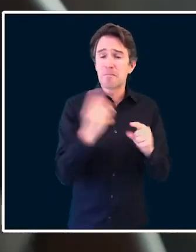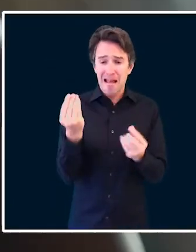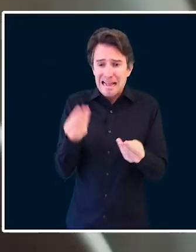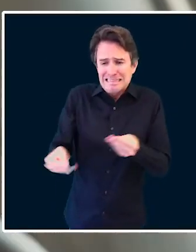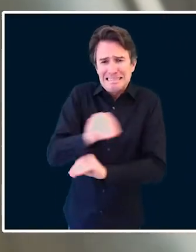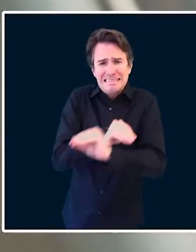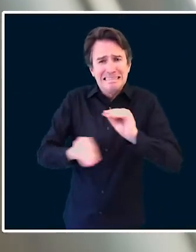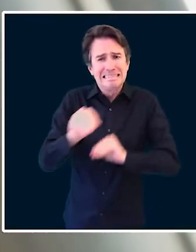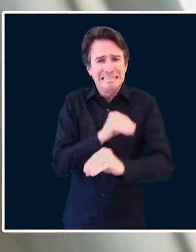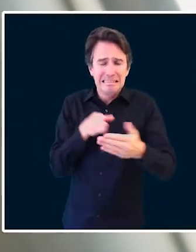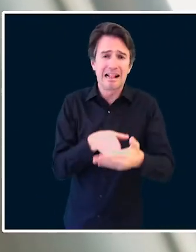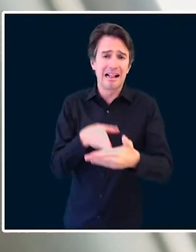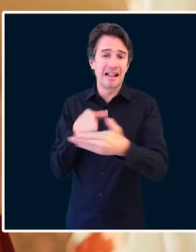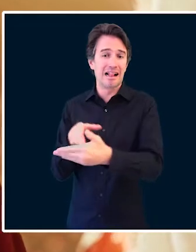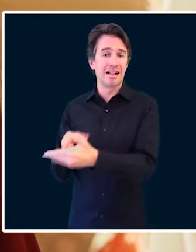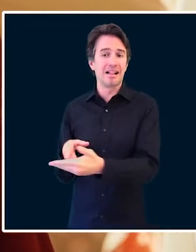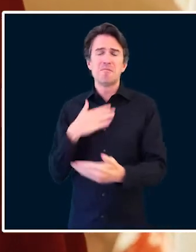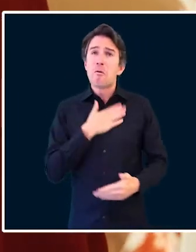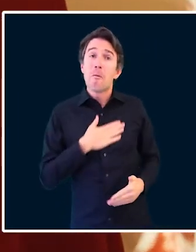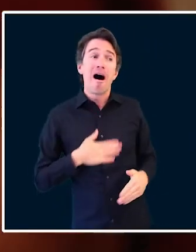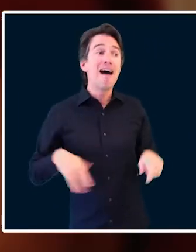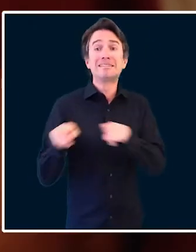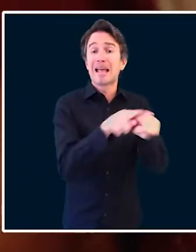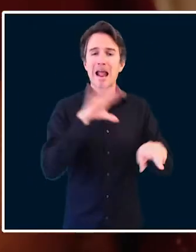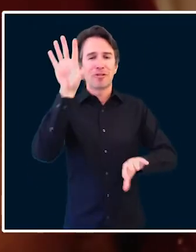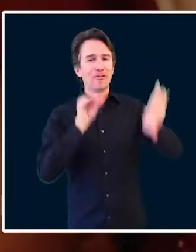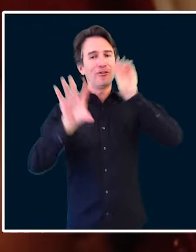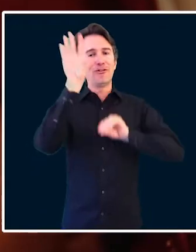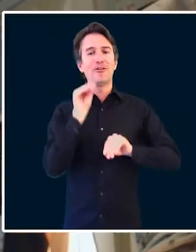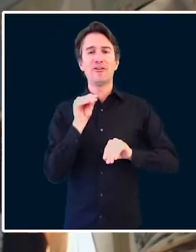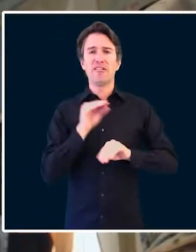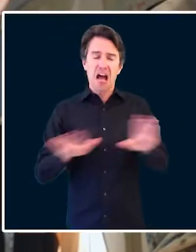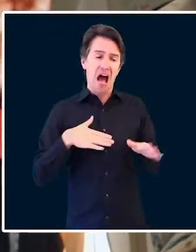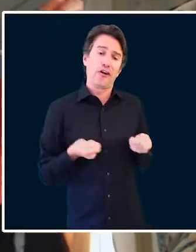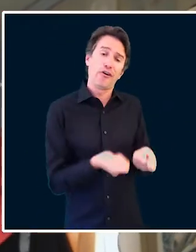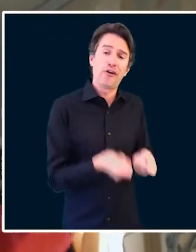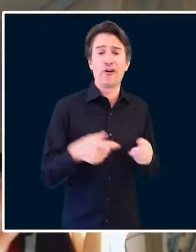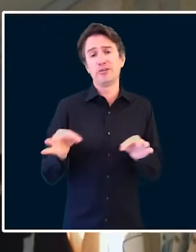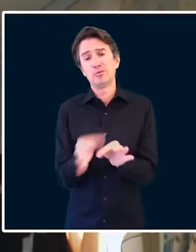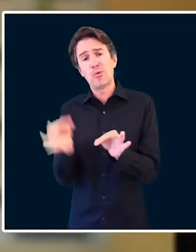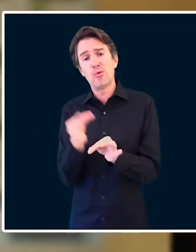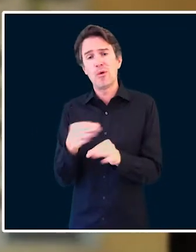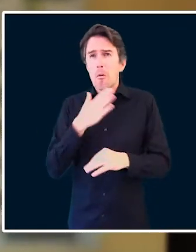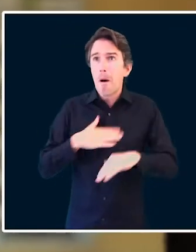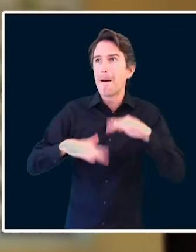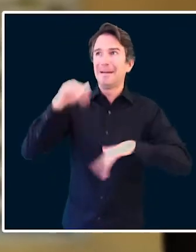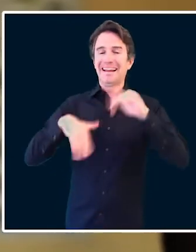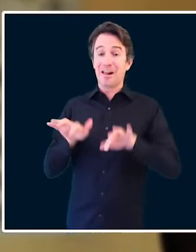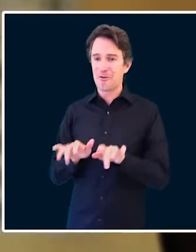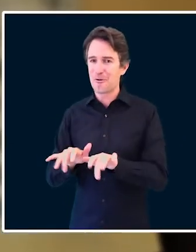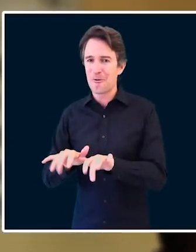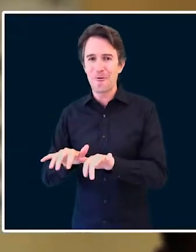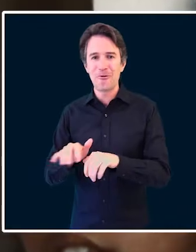to make ends meet. I want a fair chance to learn, not just to cook and to sew, but also to build